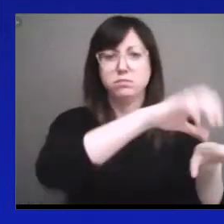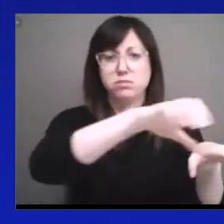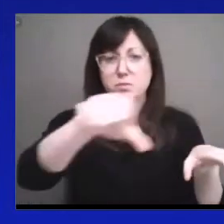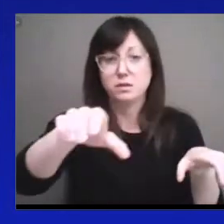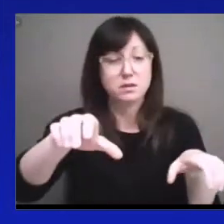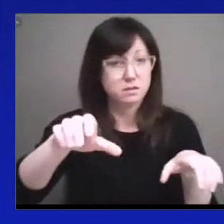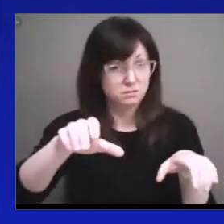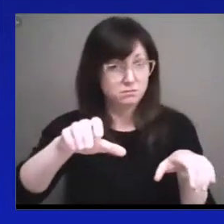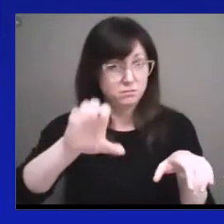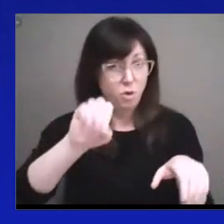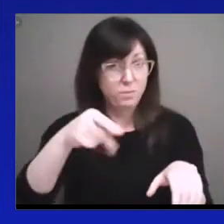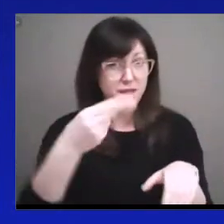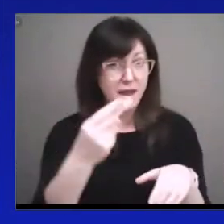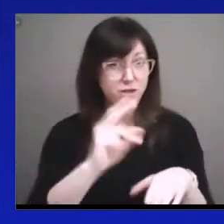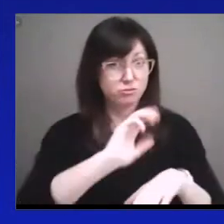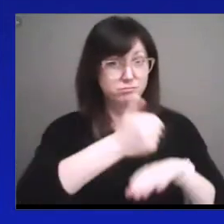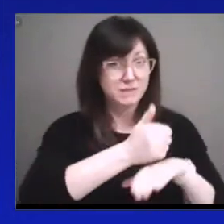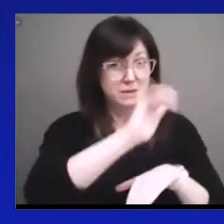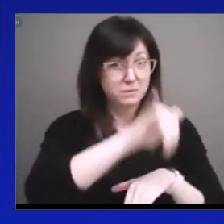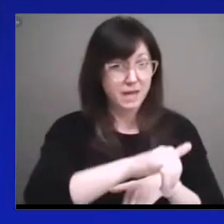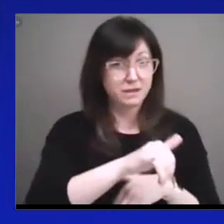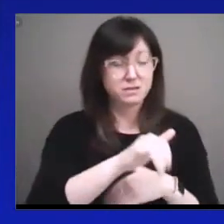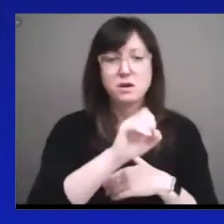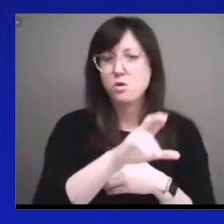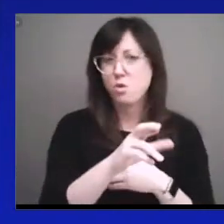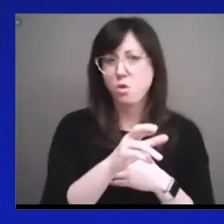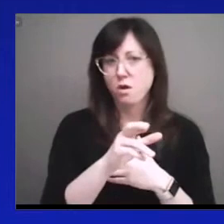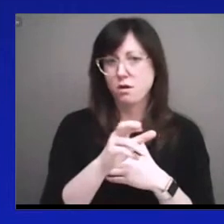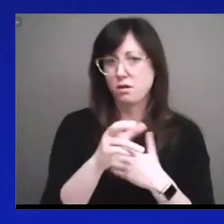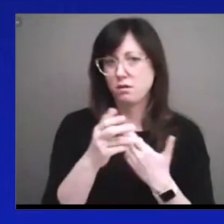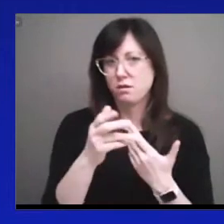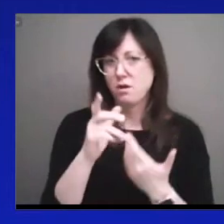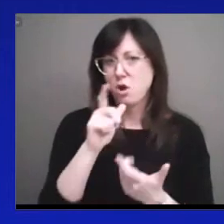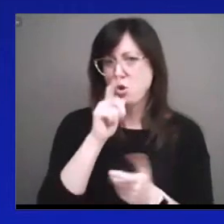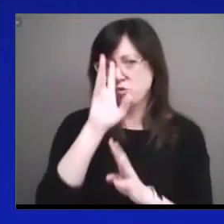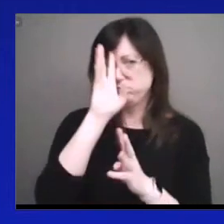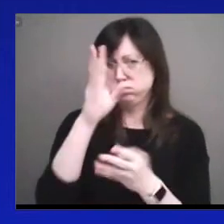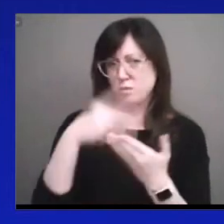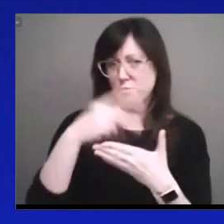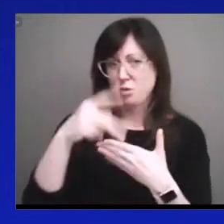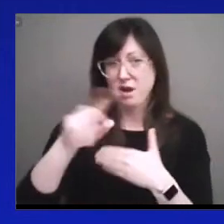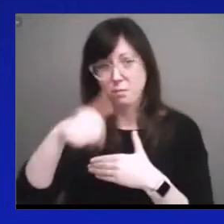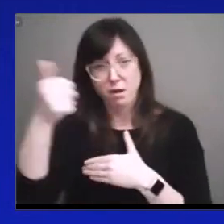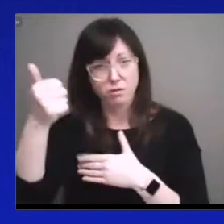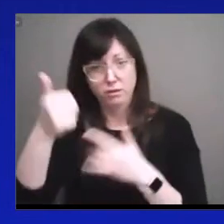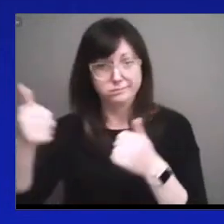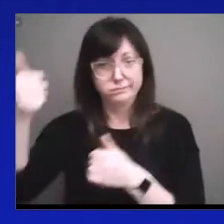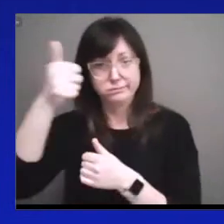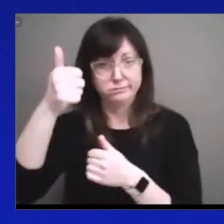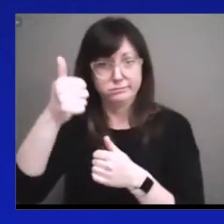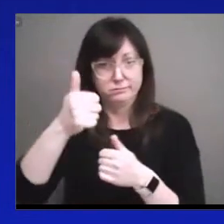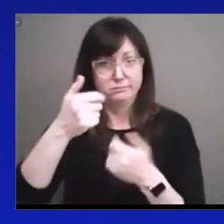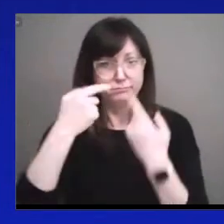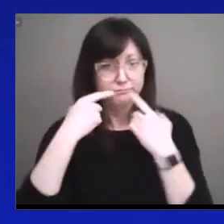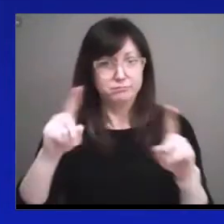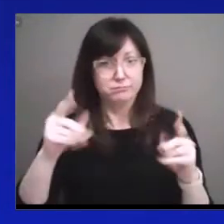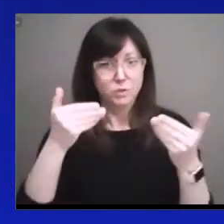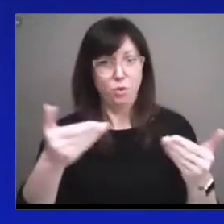that why that happened at that date, or was that the initiative of someone else?